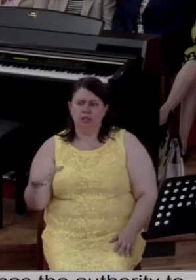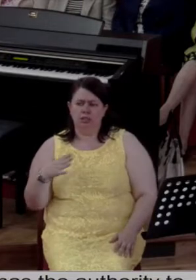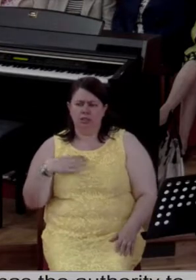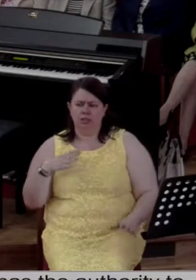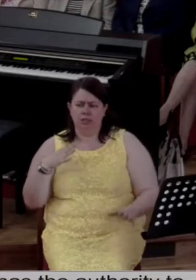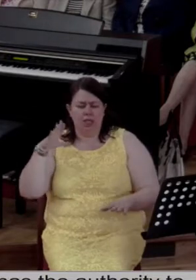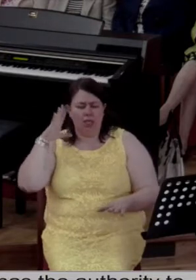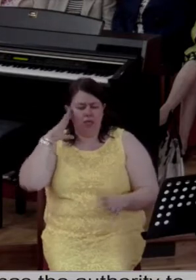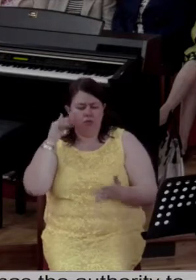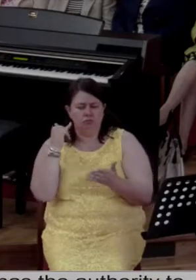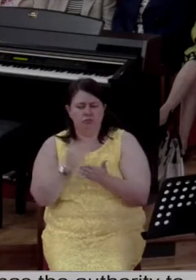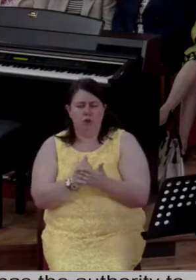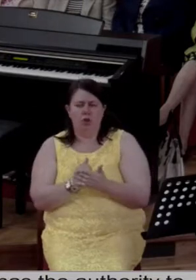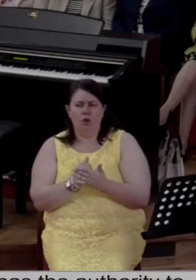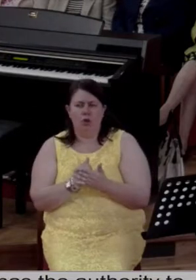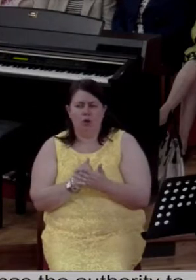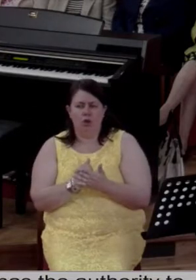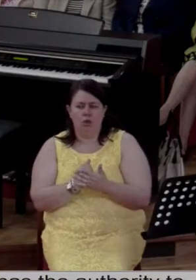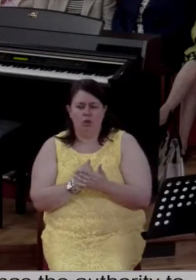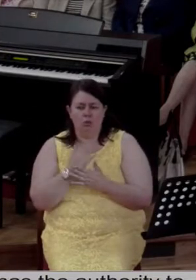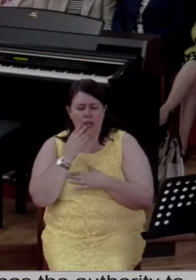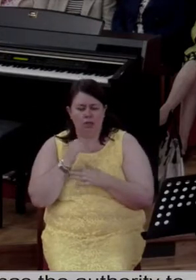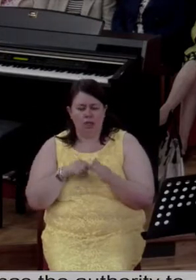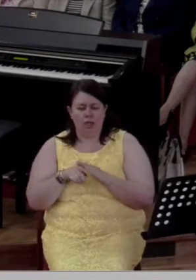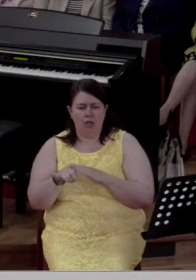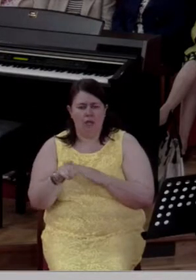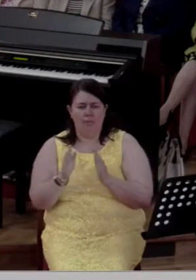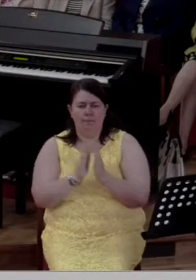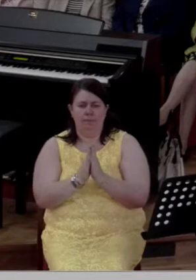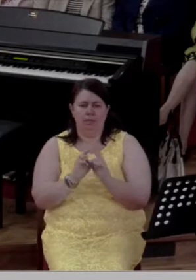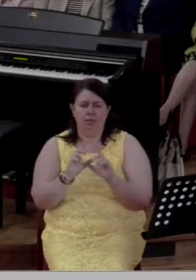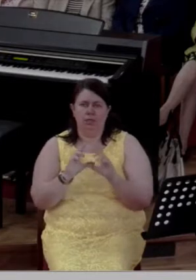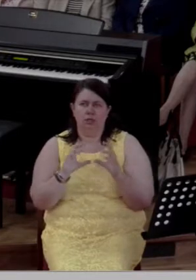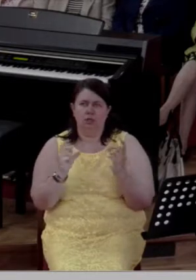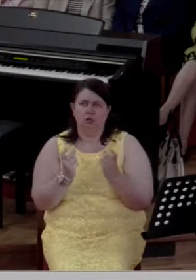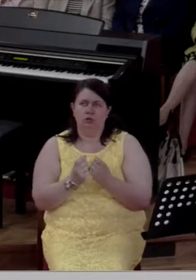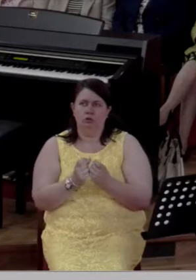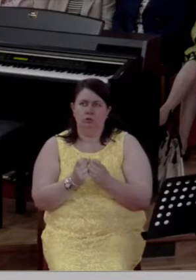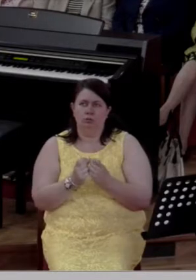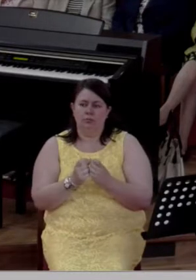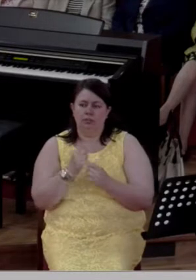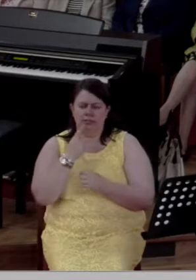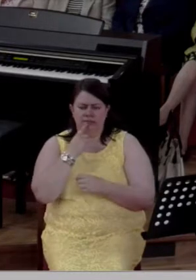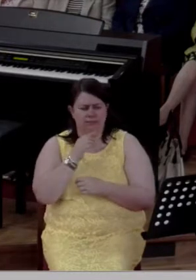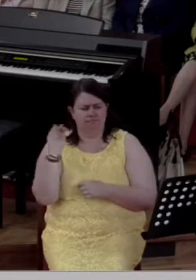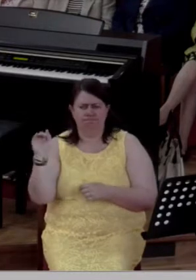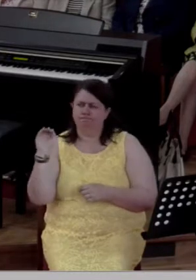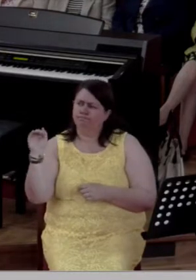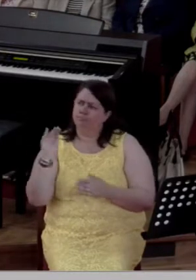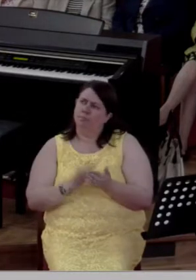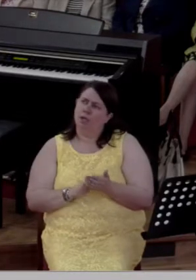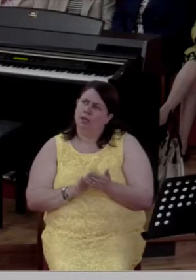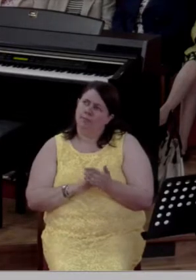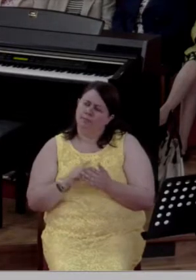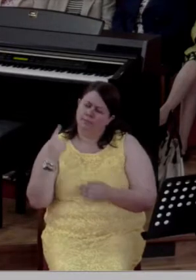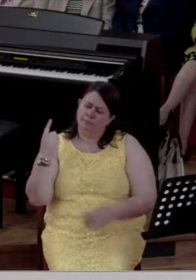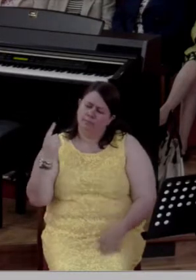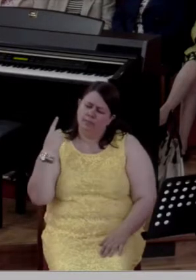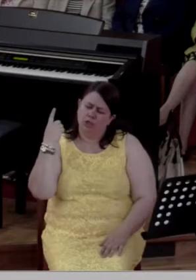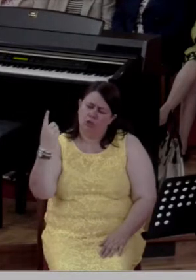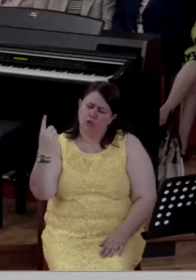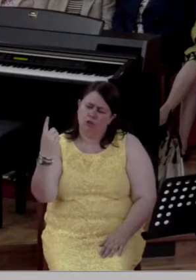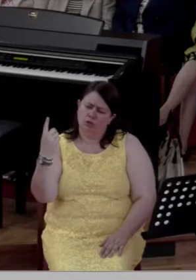misheard. And when he came out of the prayer meeting, kept saying to his mother, "God